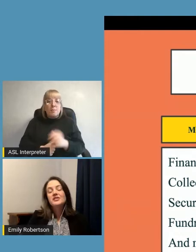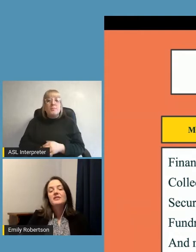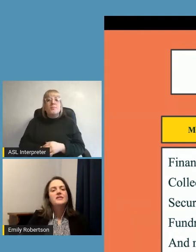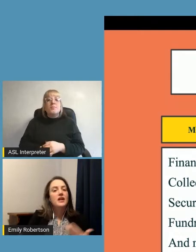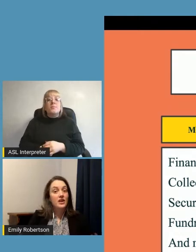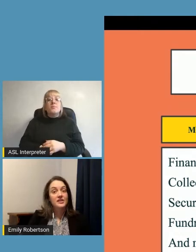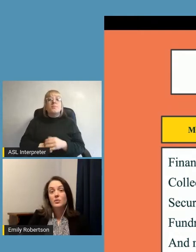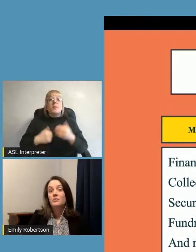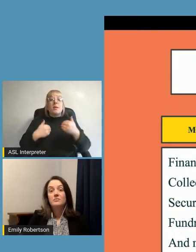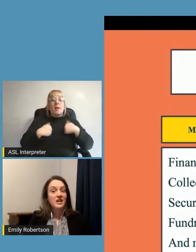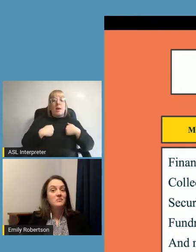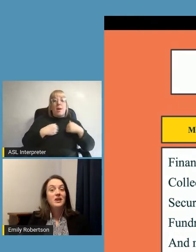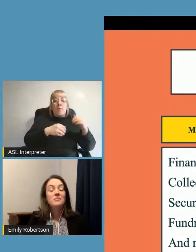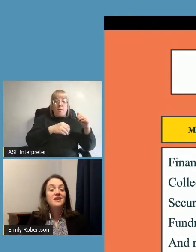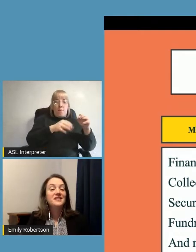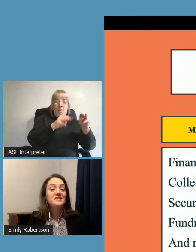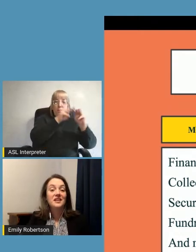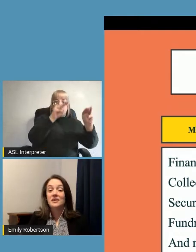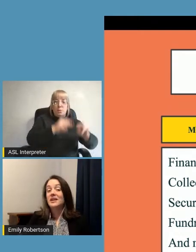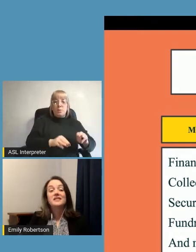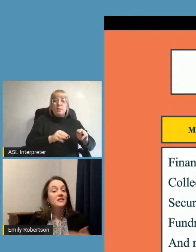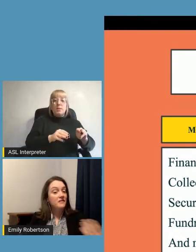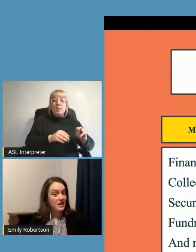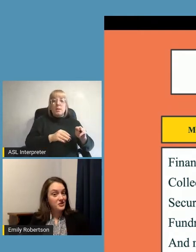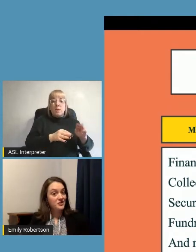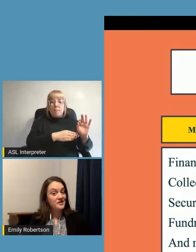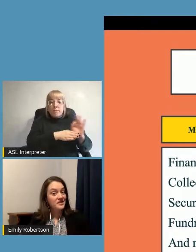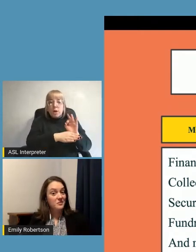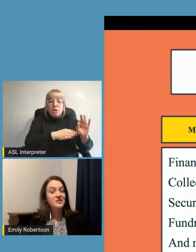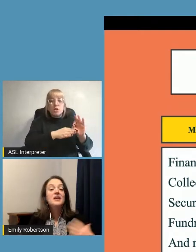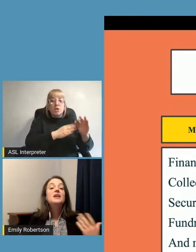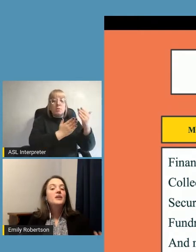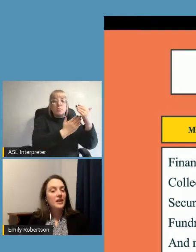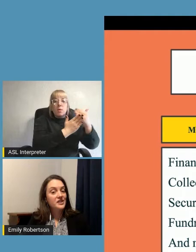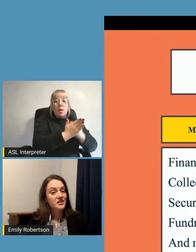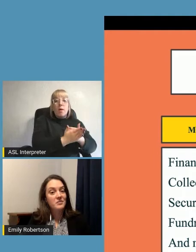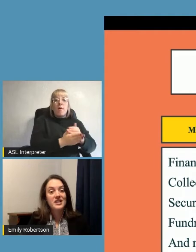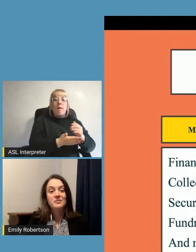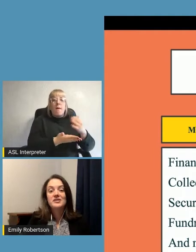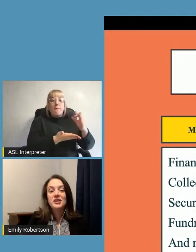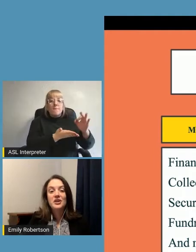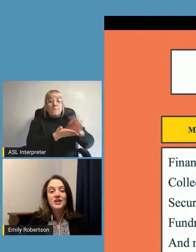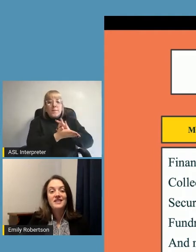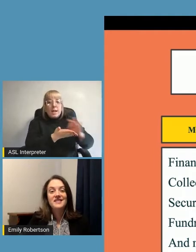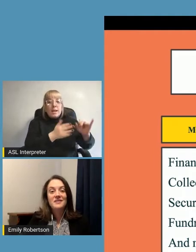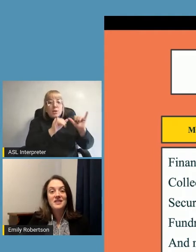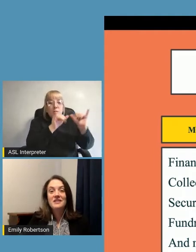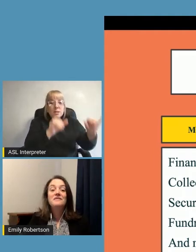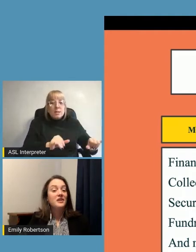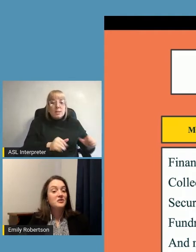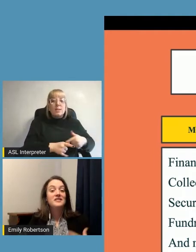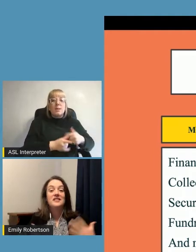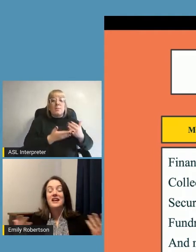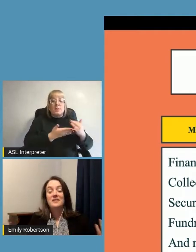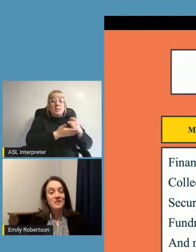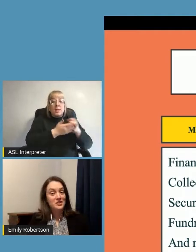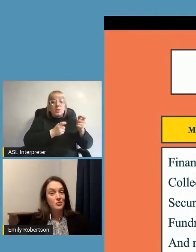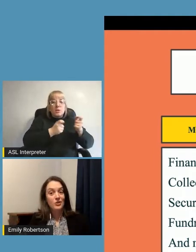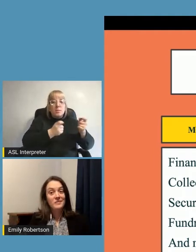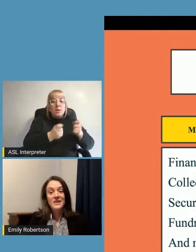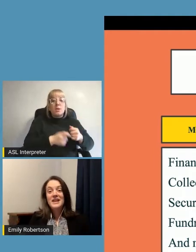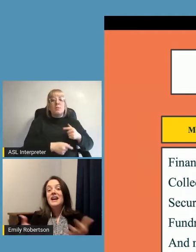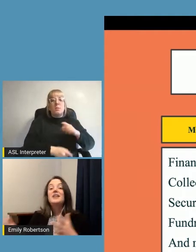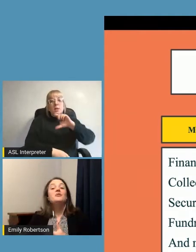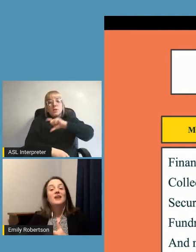museum operations areas where data may be existing, things like financial systems, collections management, security and safety, fundraising, and